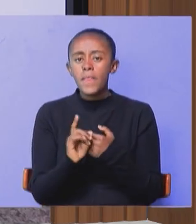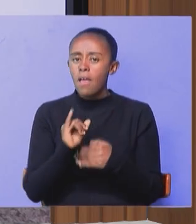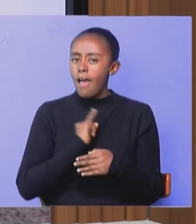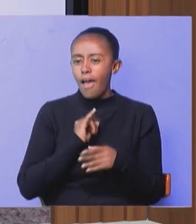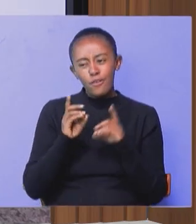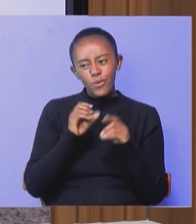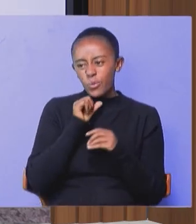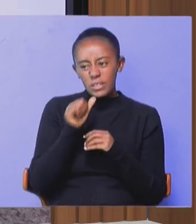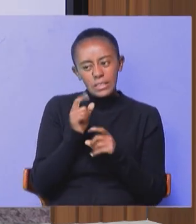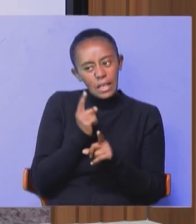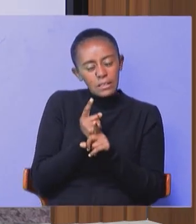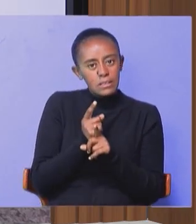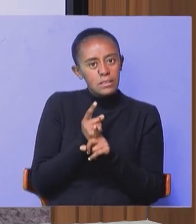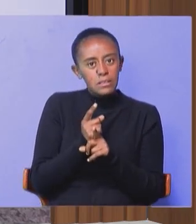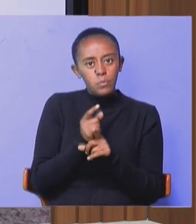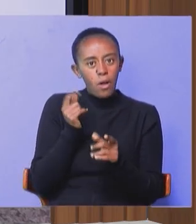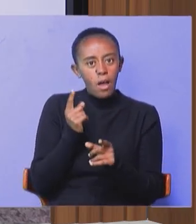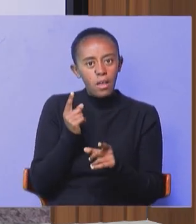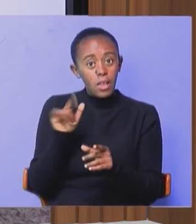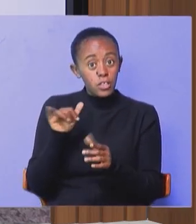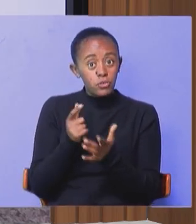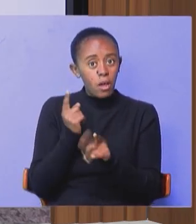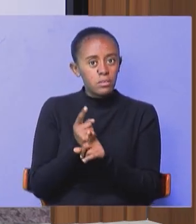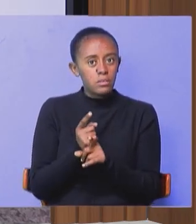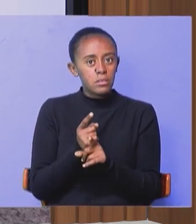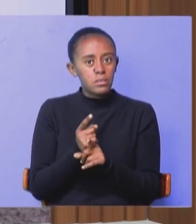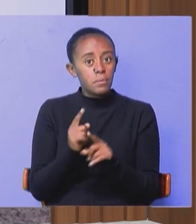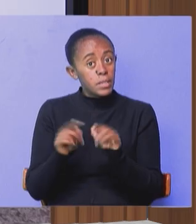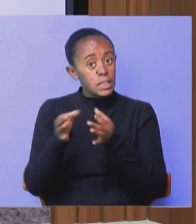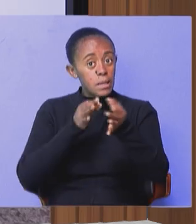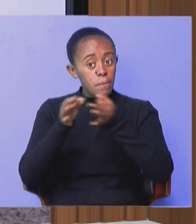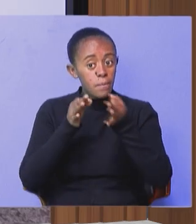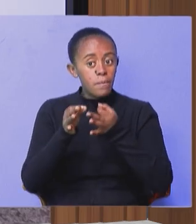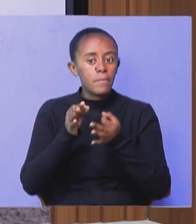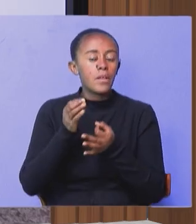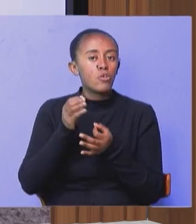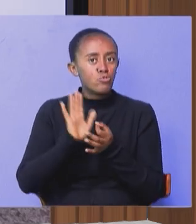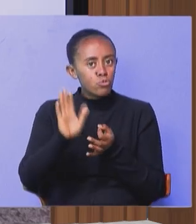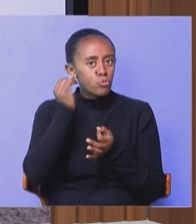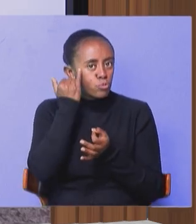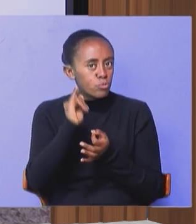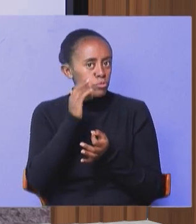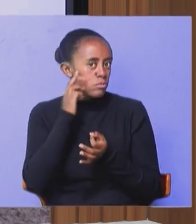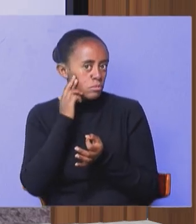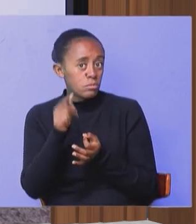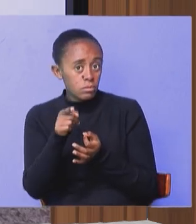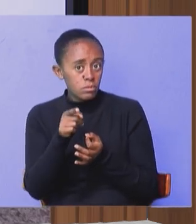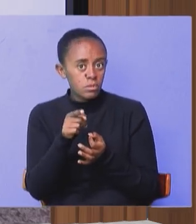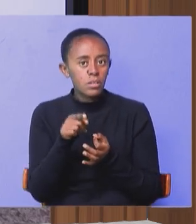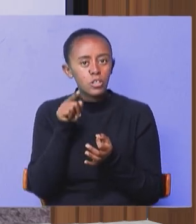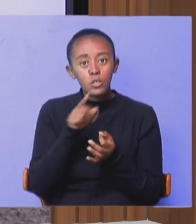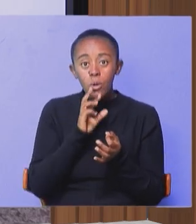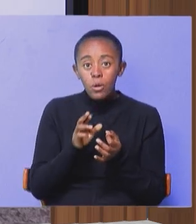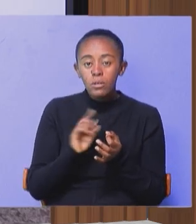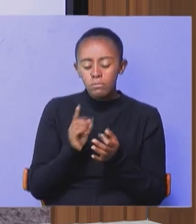don't think that's right, but if you go to explaining your reasons, showing your reasons, then you